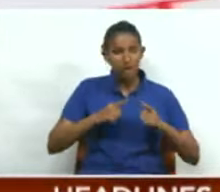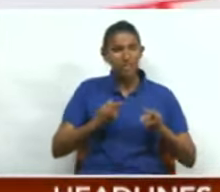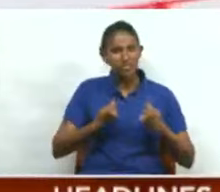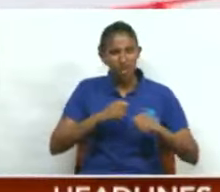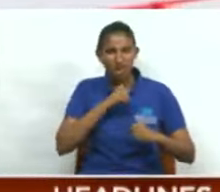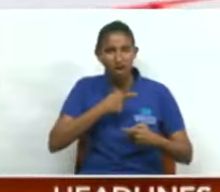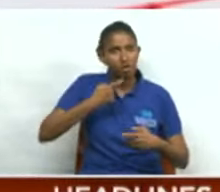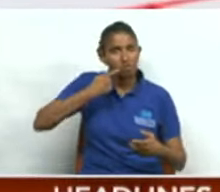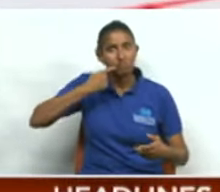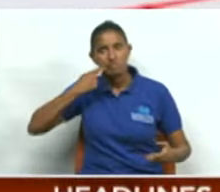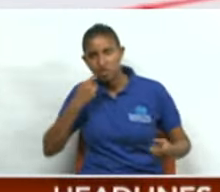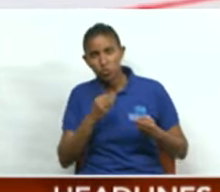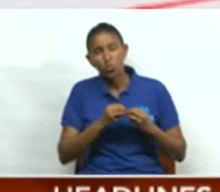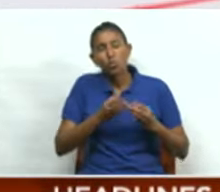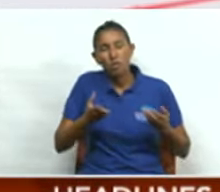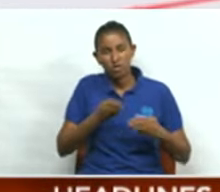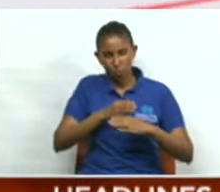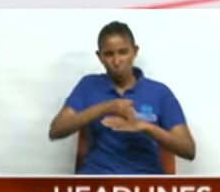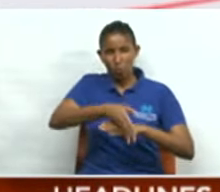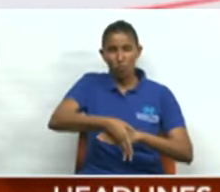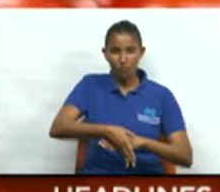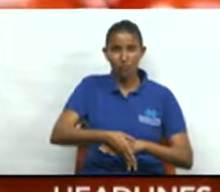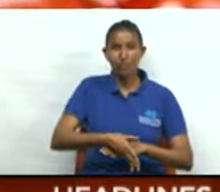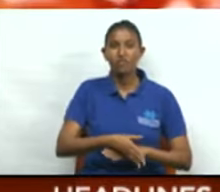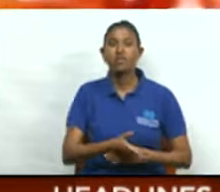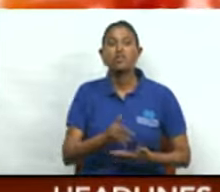Akash Samaru, CNC3 News.